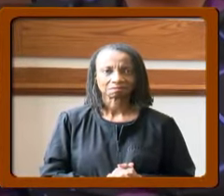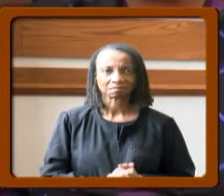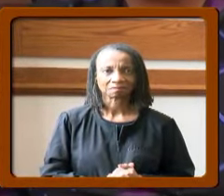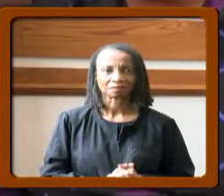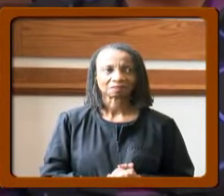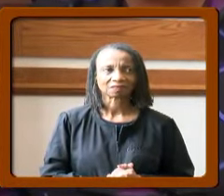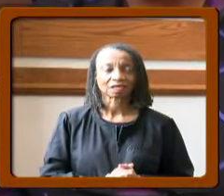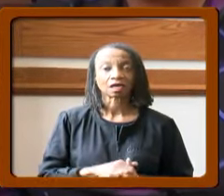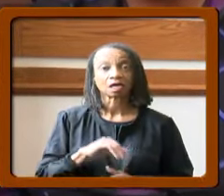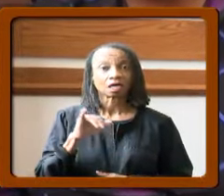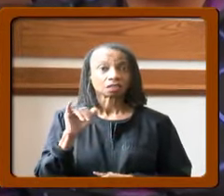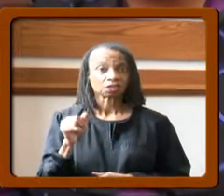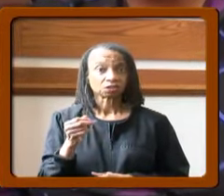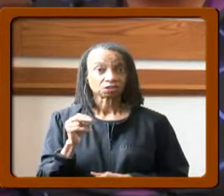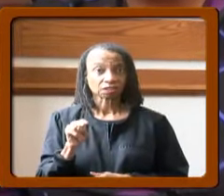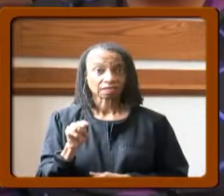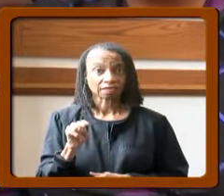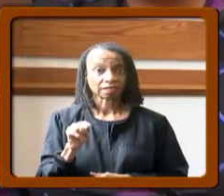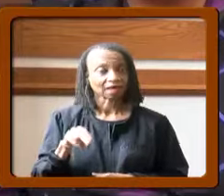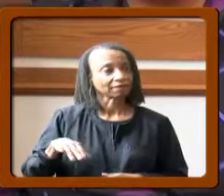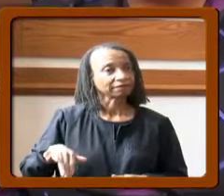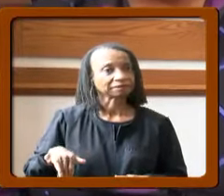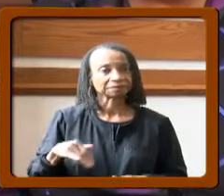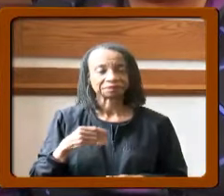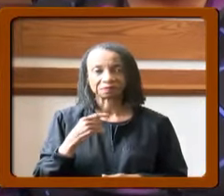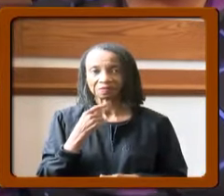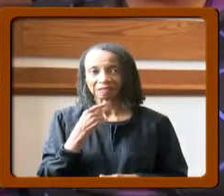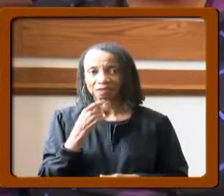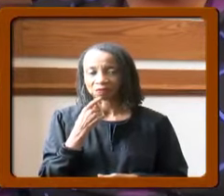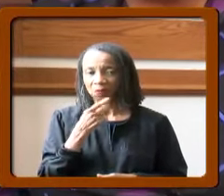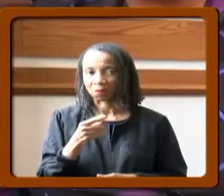John says, I have not told you everything.